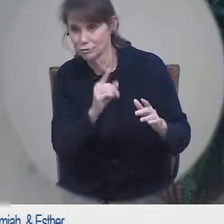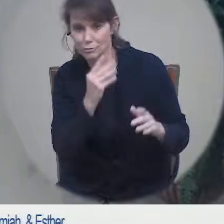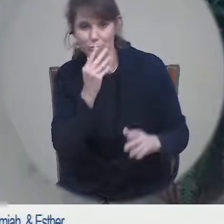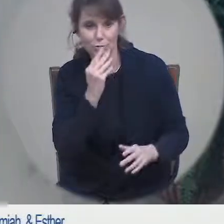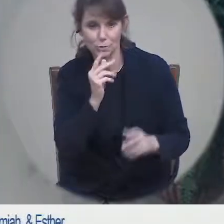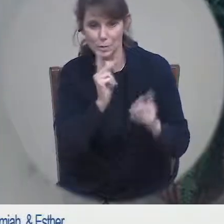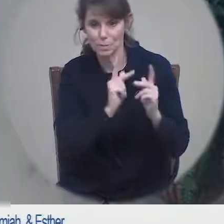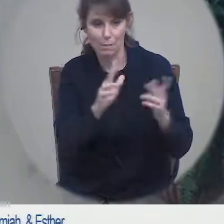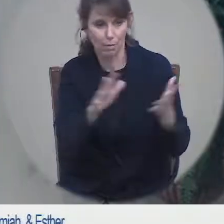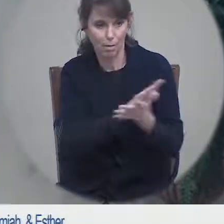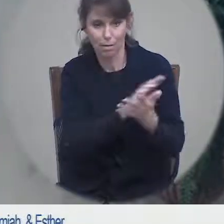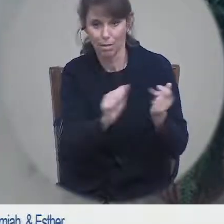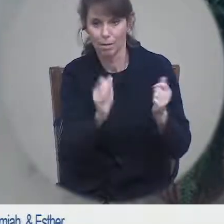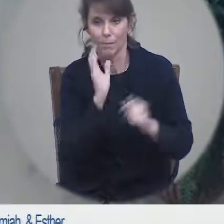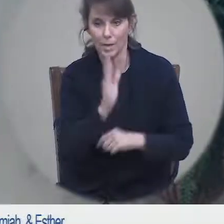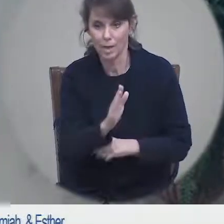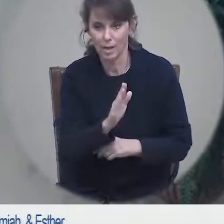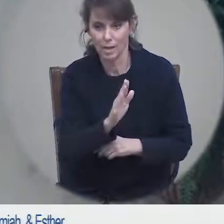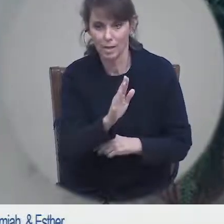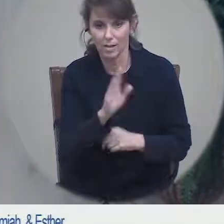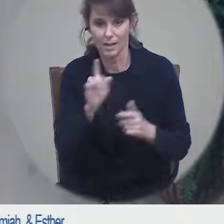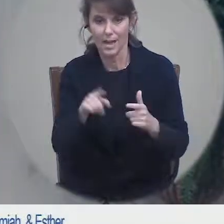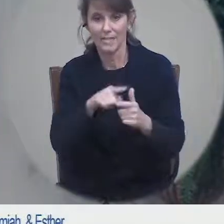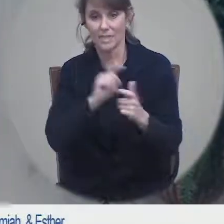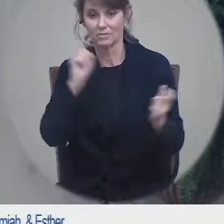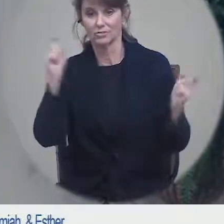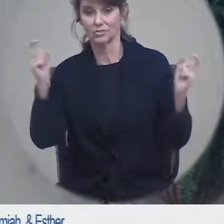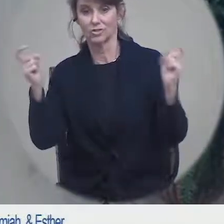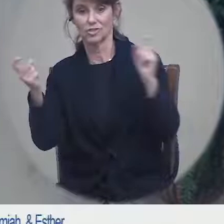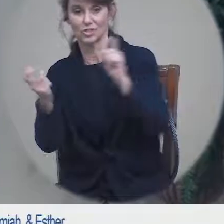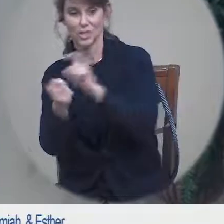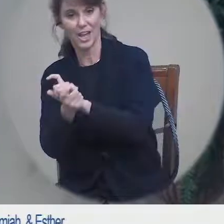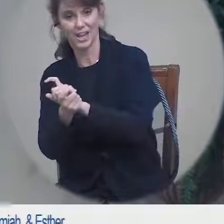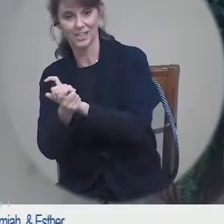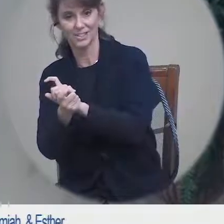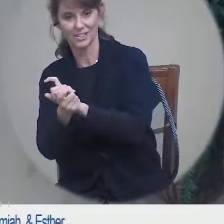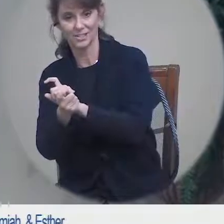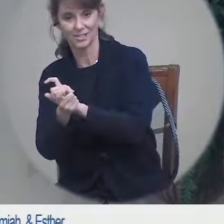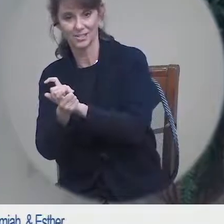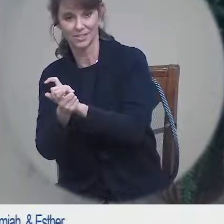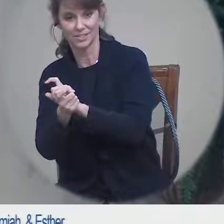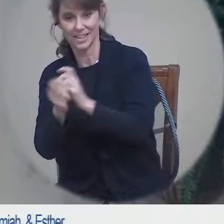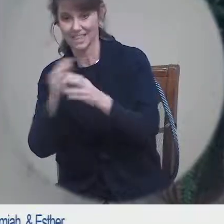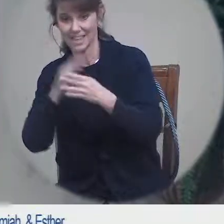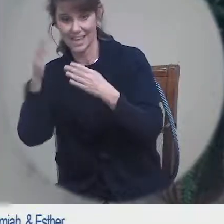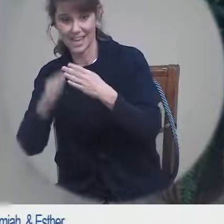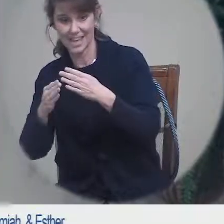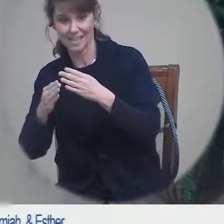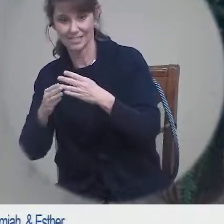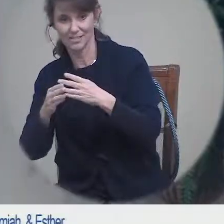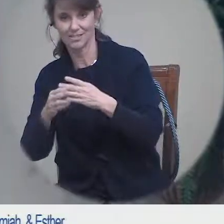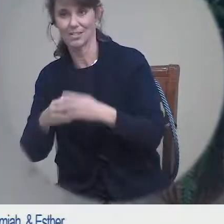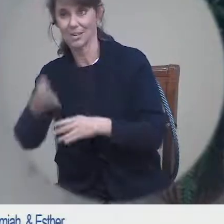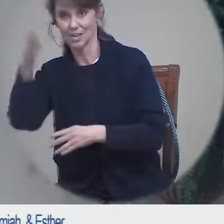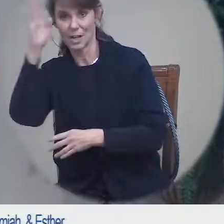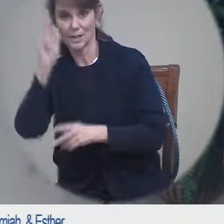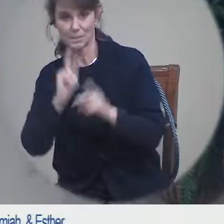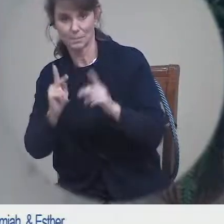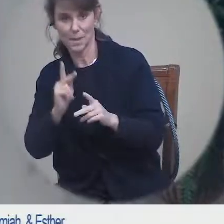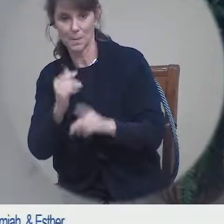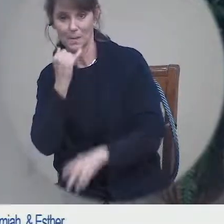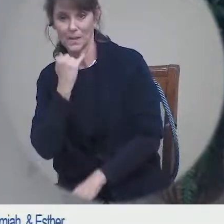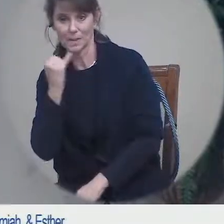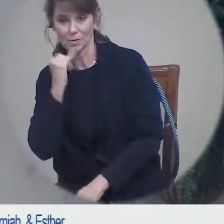makes a reversal, and instead of being destroyed, they are honored, they are protected, and they